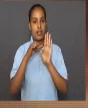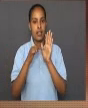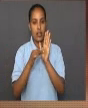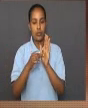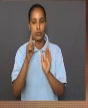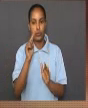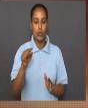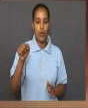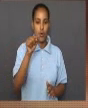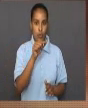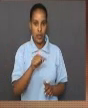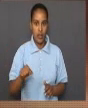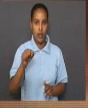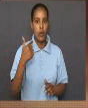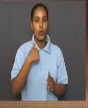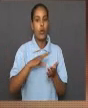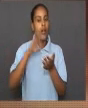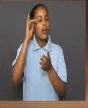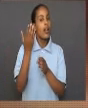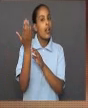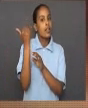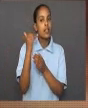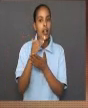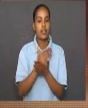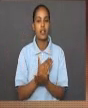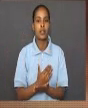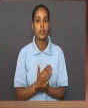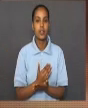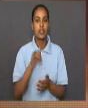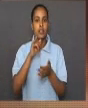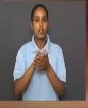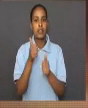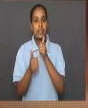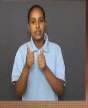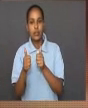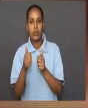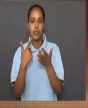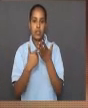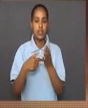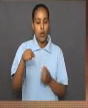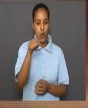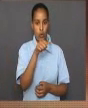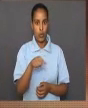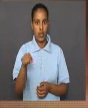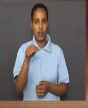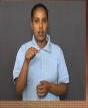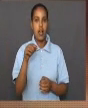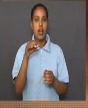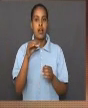orbitals. We learned in our last lesson that each of these orbitals has